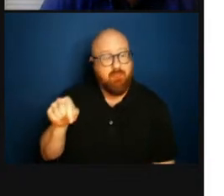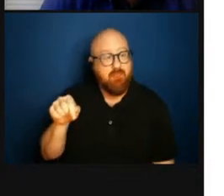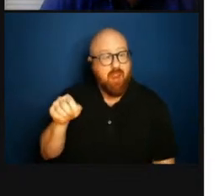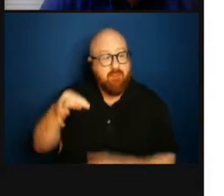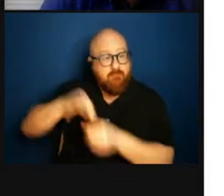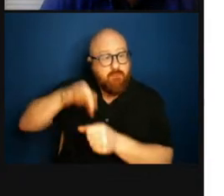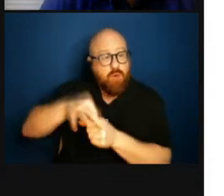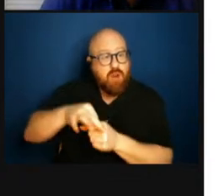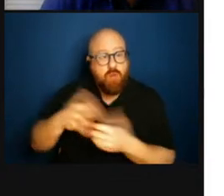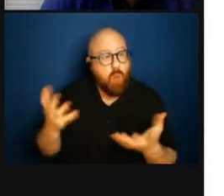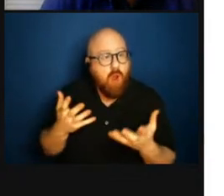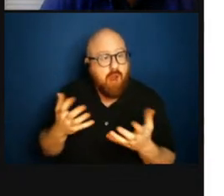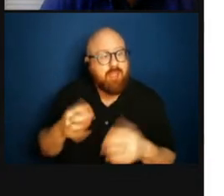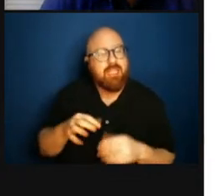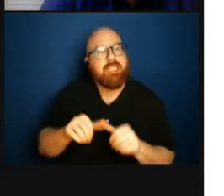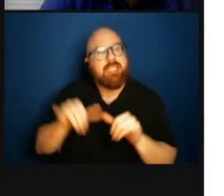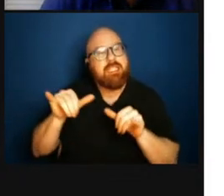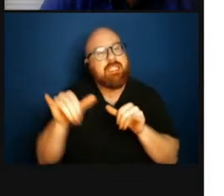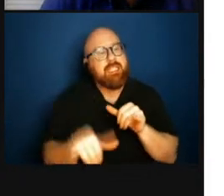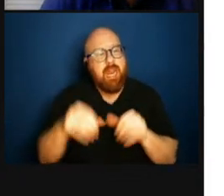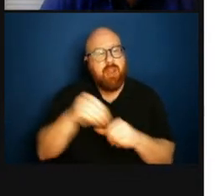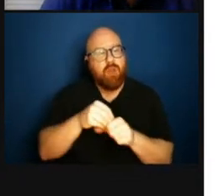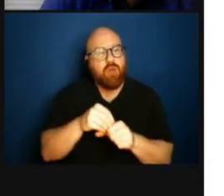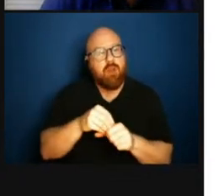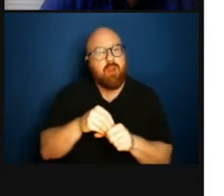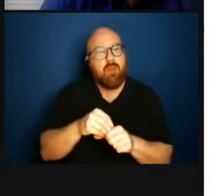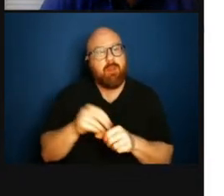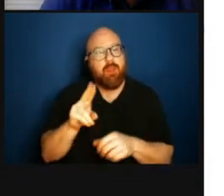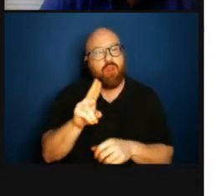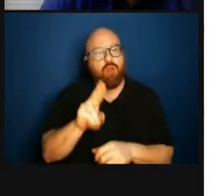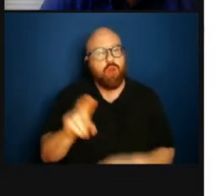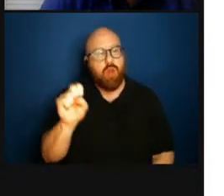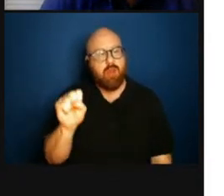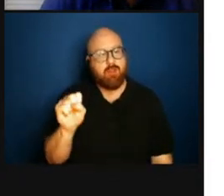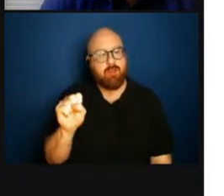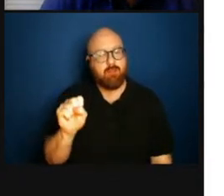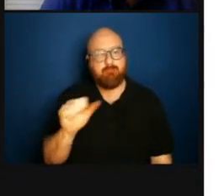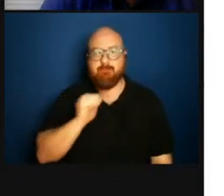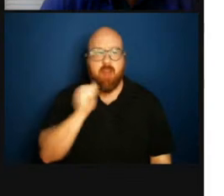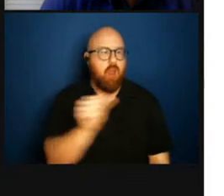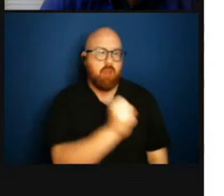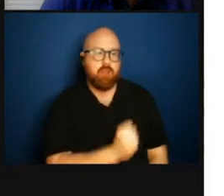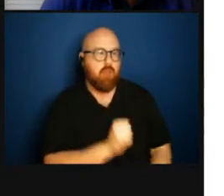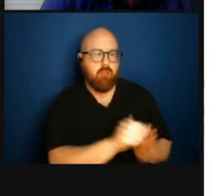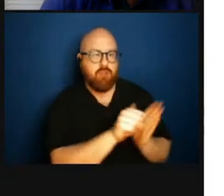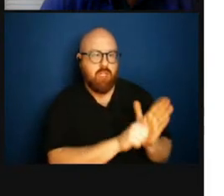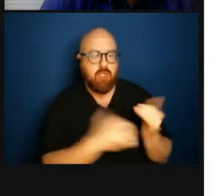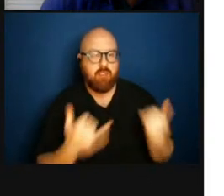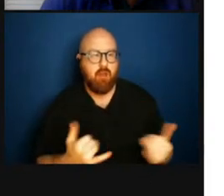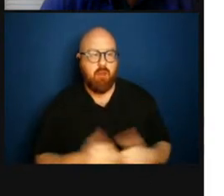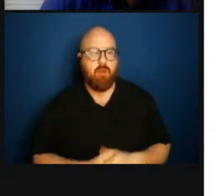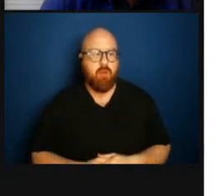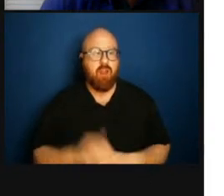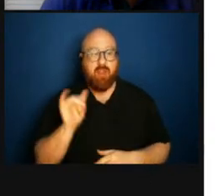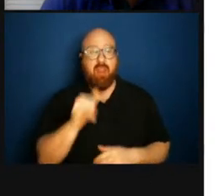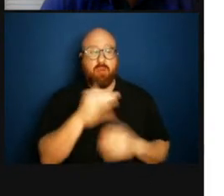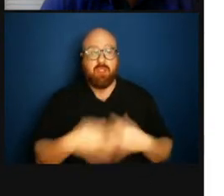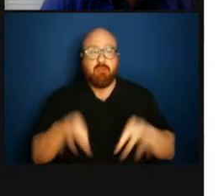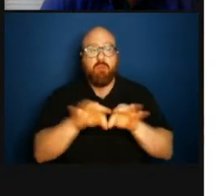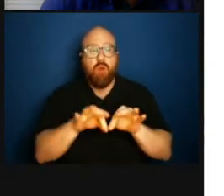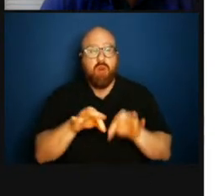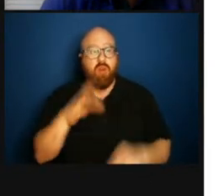almost existential gift to the Lincoln administration. Otherwise, they would have been surrounded by Confederate